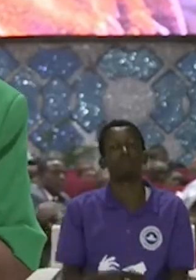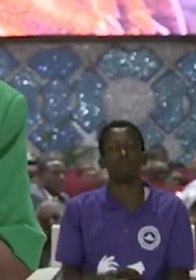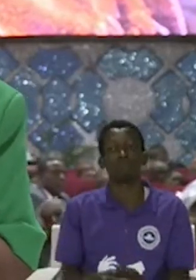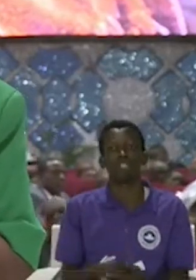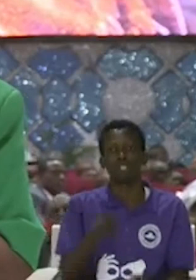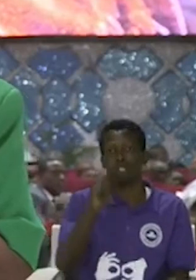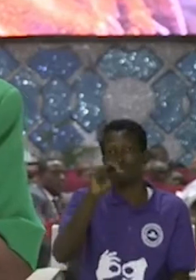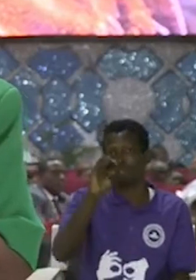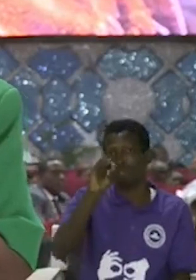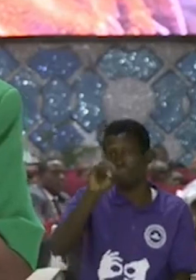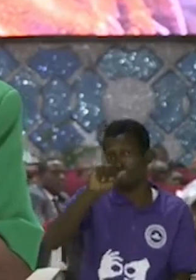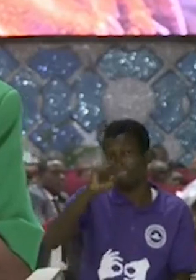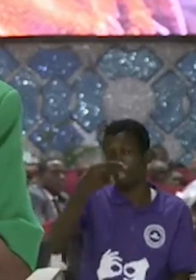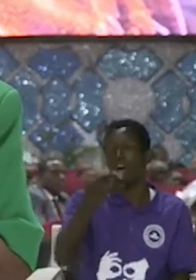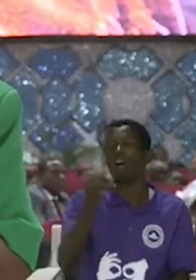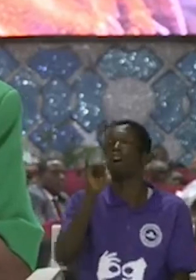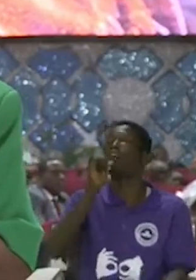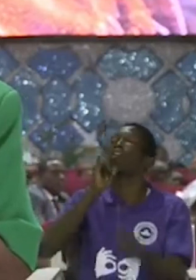Noah got drunk.